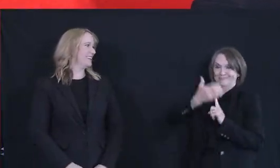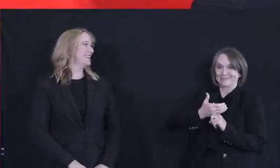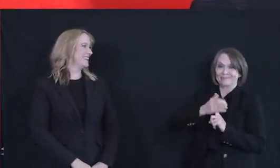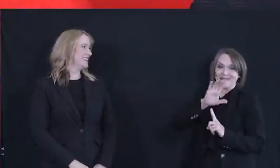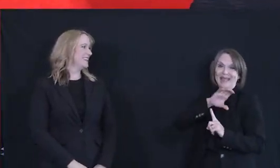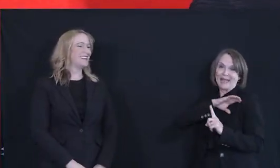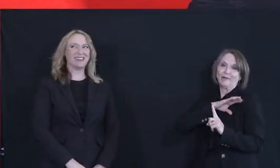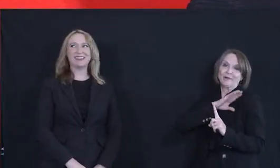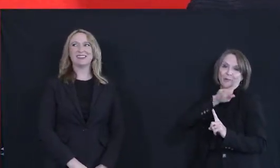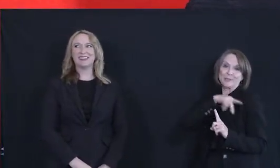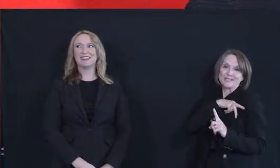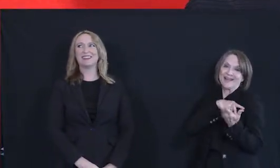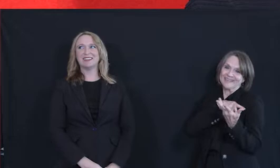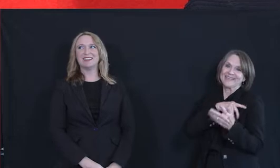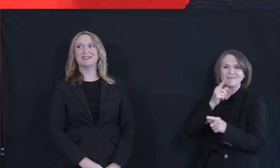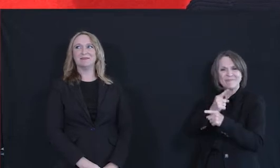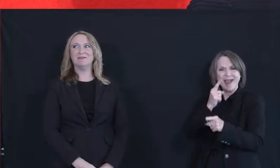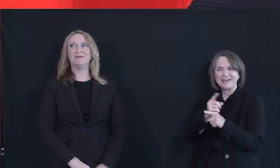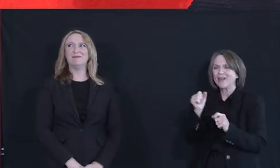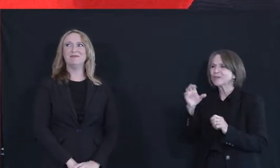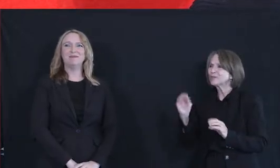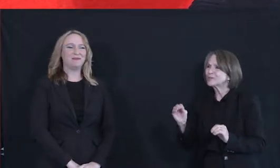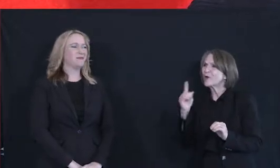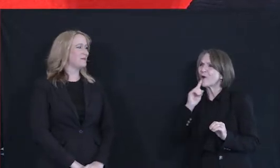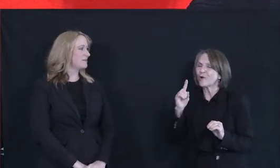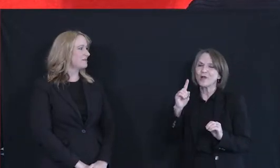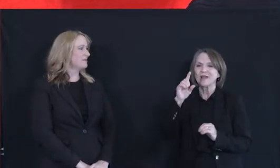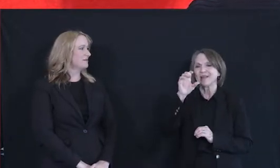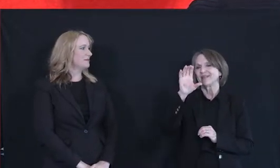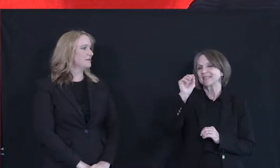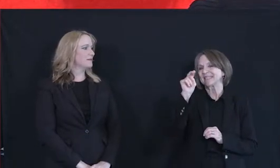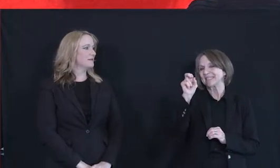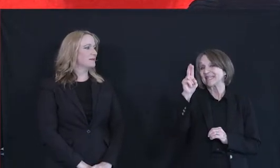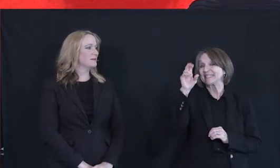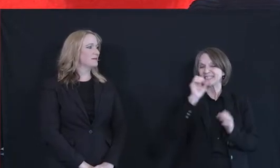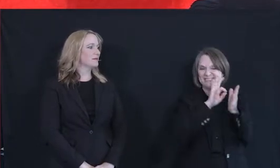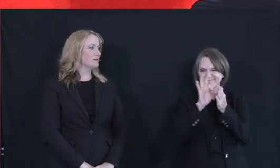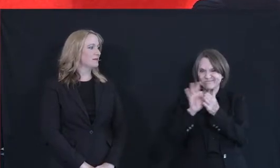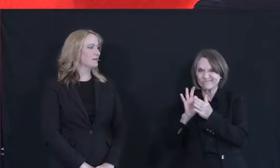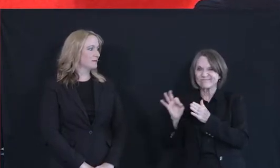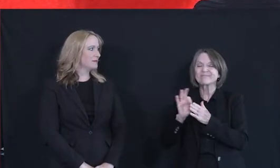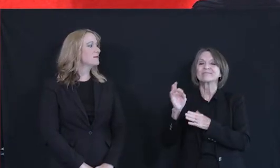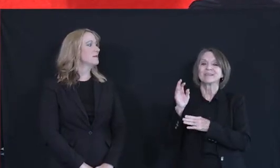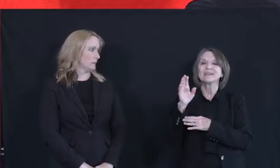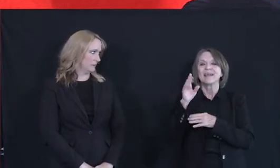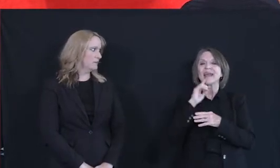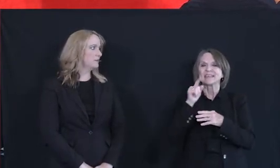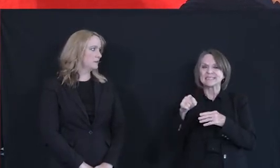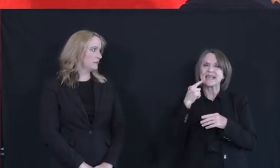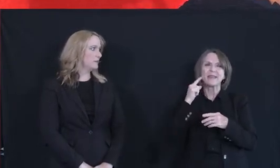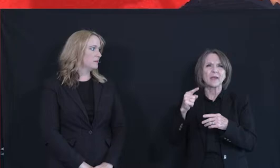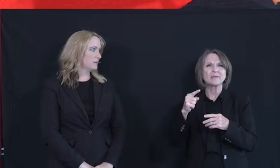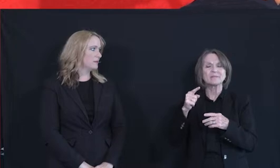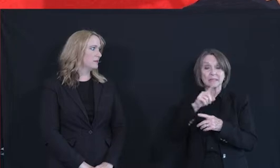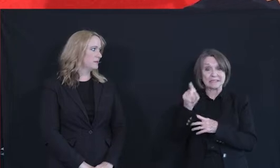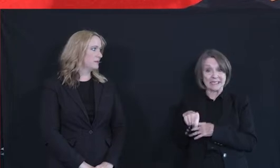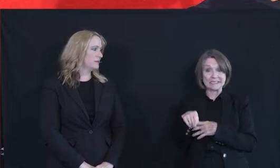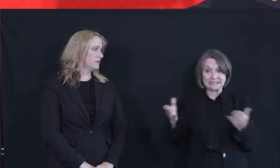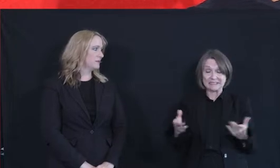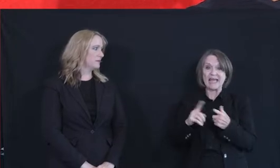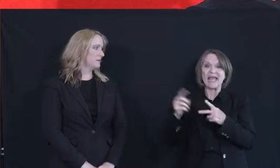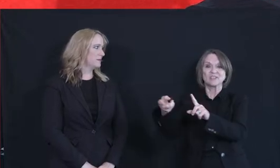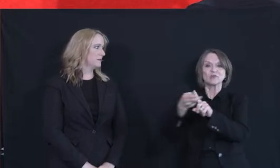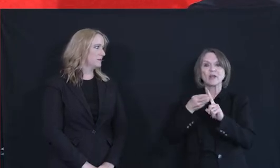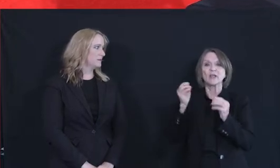mirror right so then um look the Census Bureau has estimated that for seven years in a row Texas have attracted more than 500 000